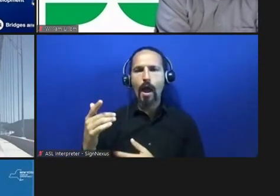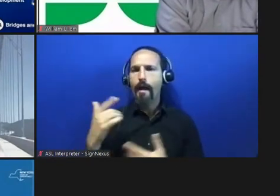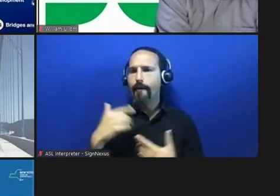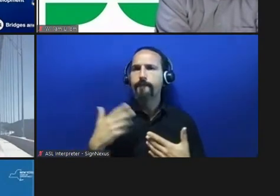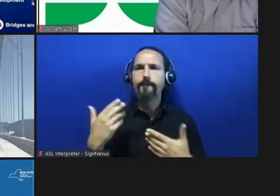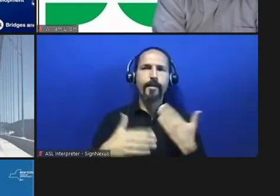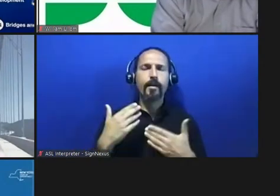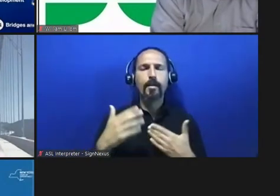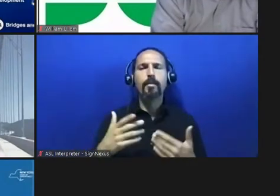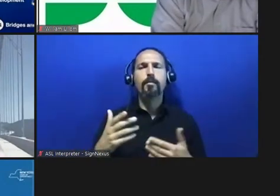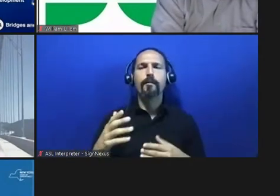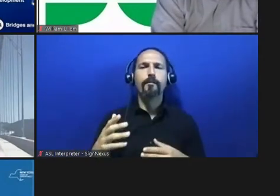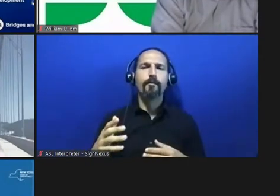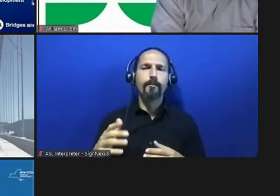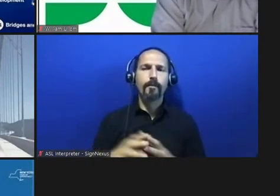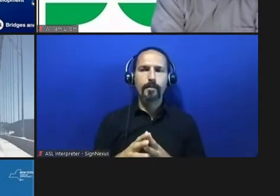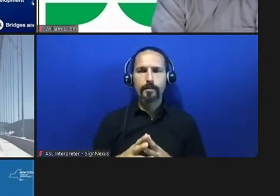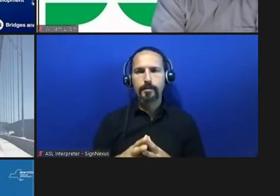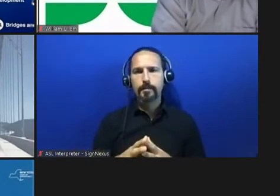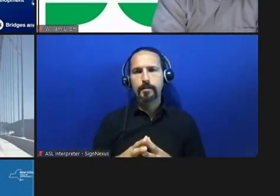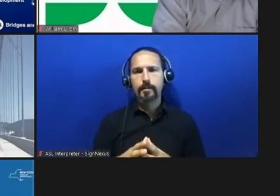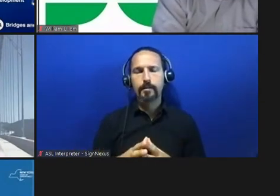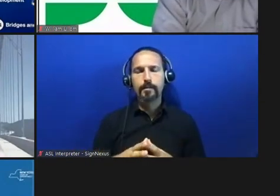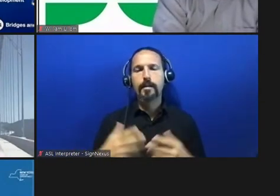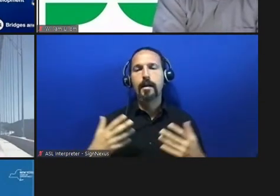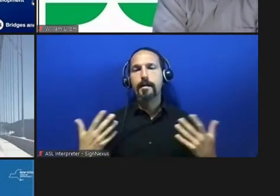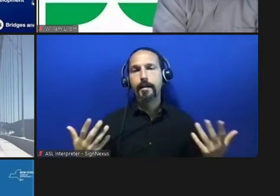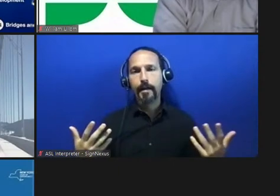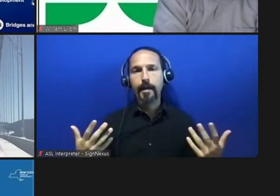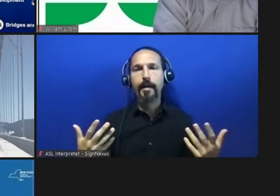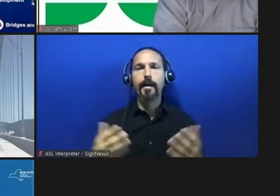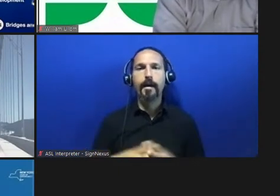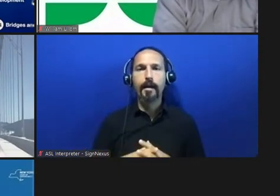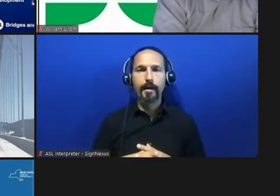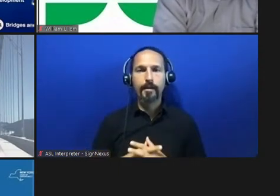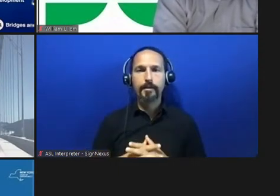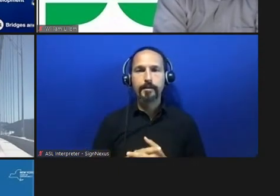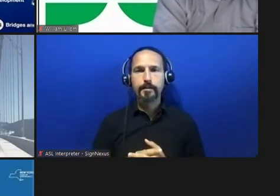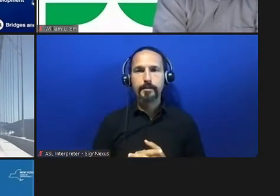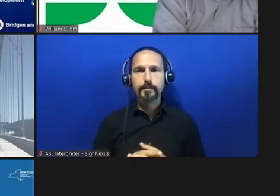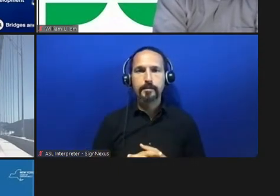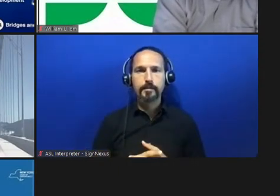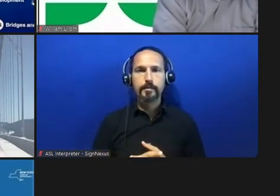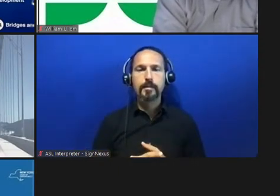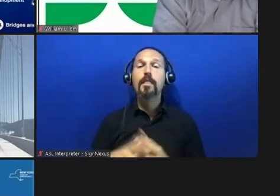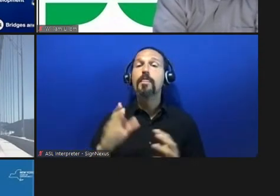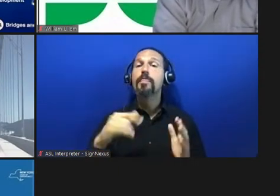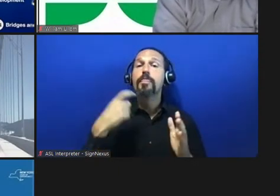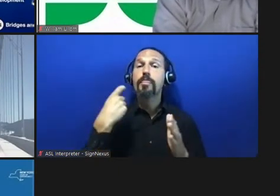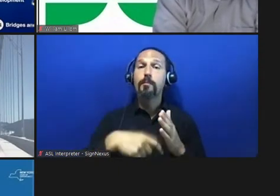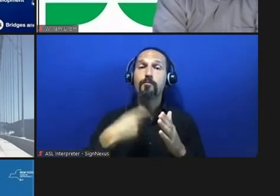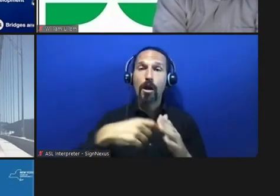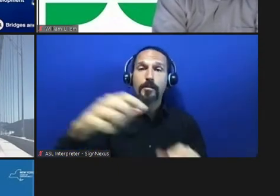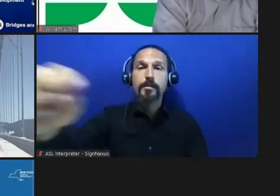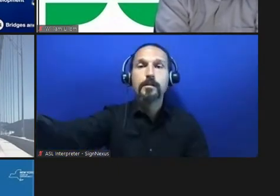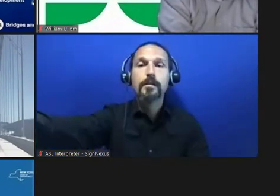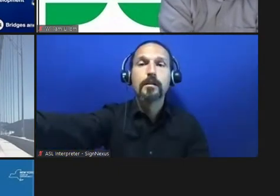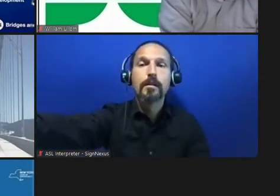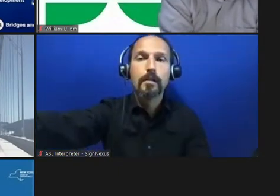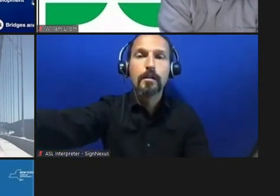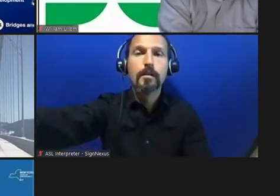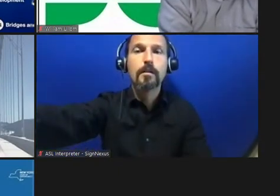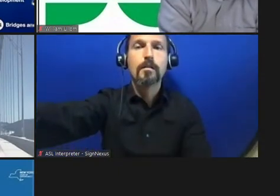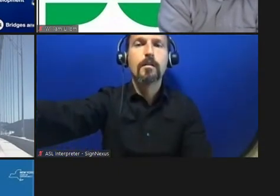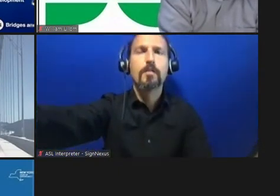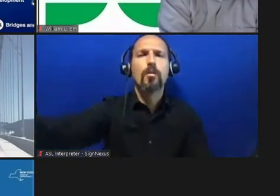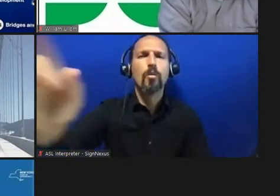a whole uh process uh she saw the uh the price got what did we call this again